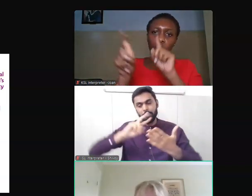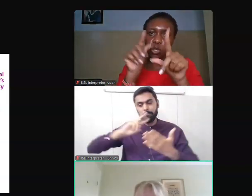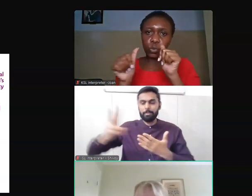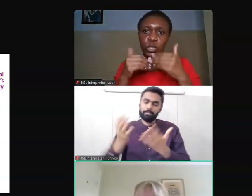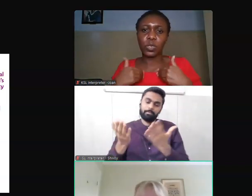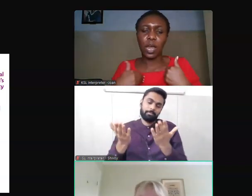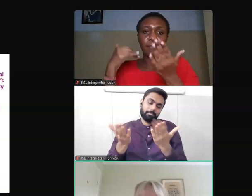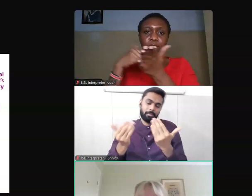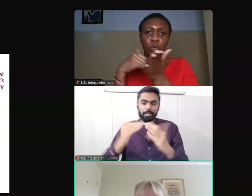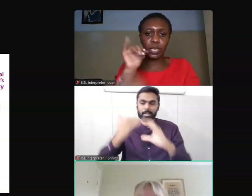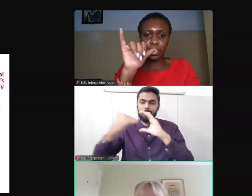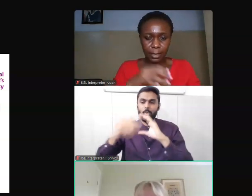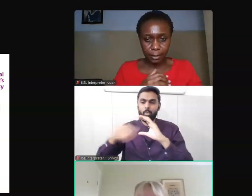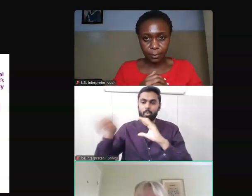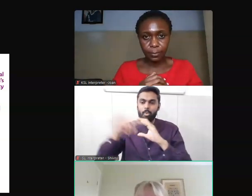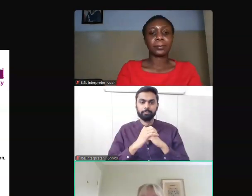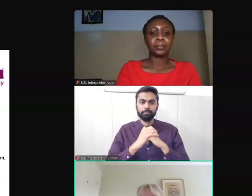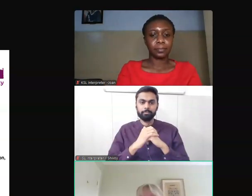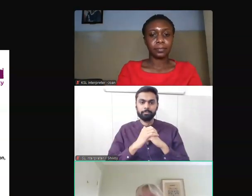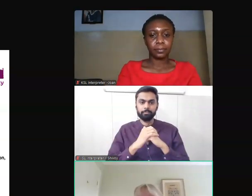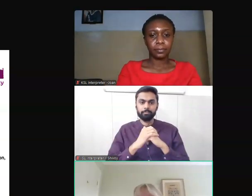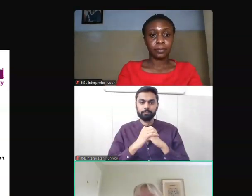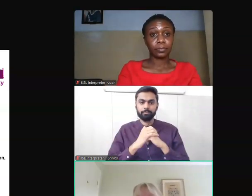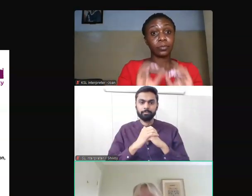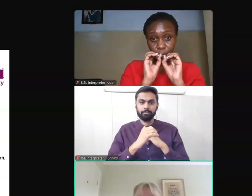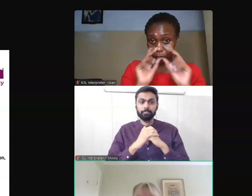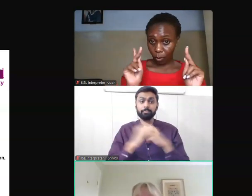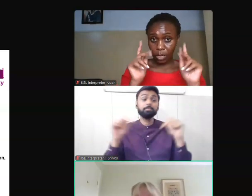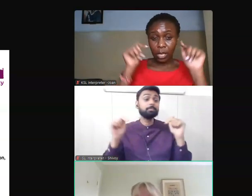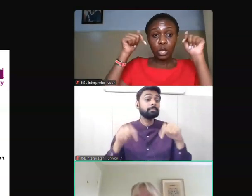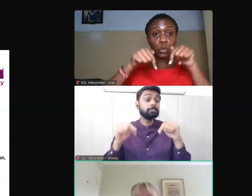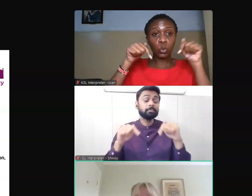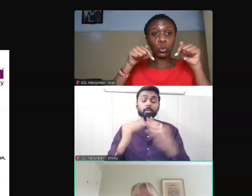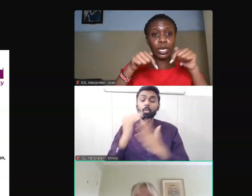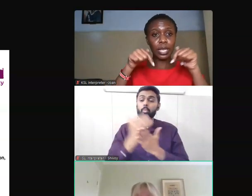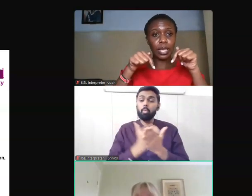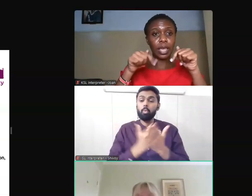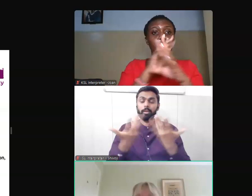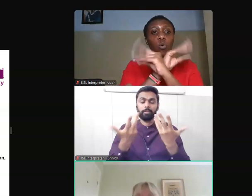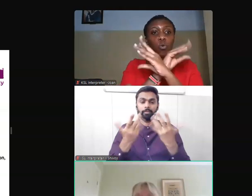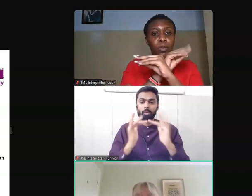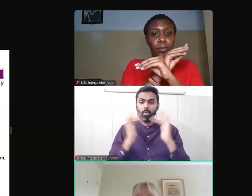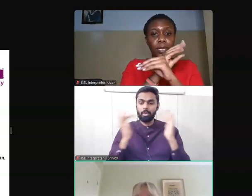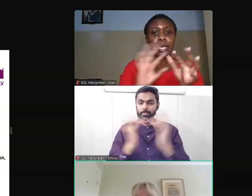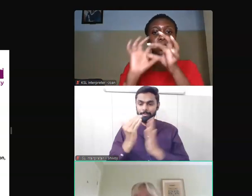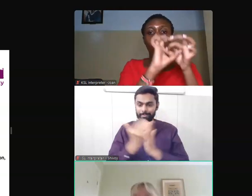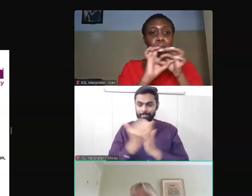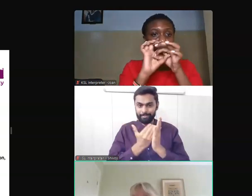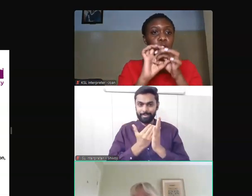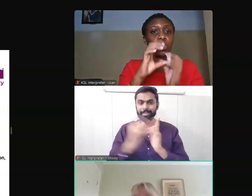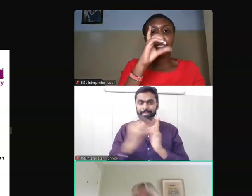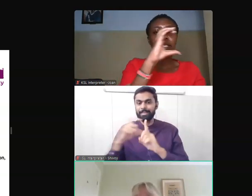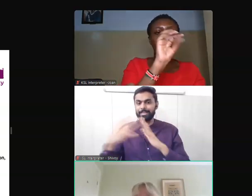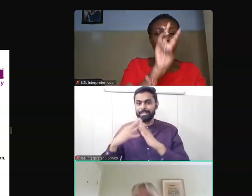that. Next slide, please. Okay, so today's webinar is in collaboration with Deaf Child Worldwide,